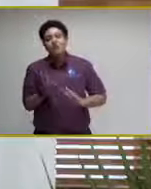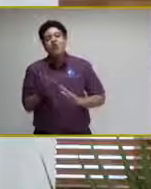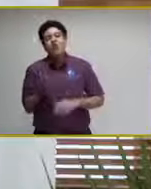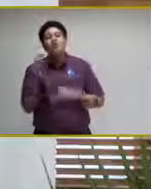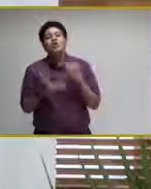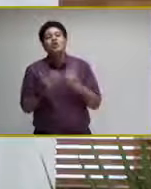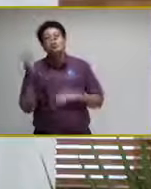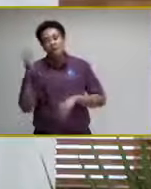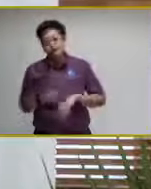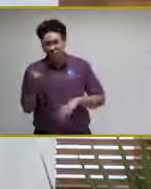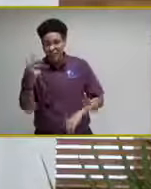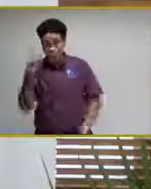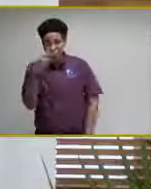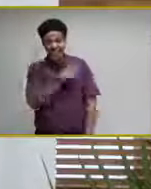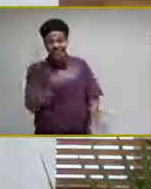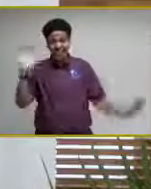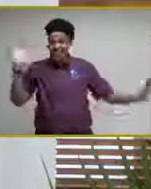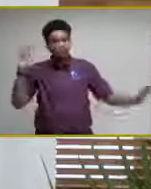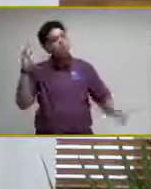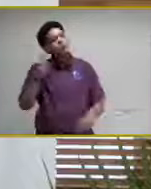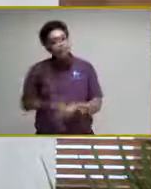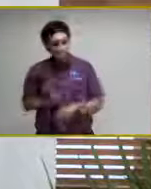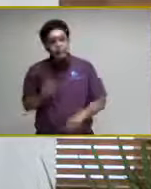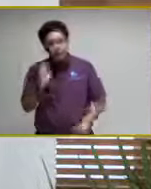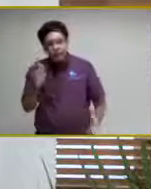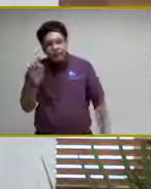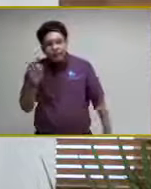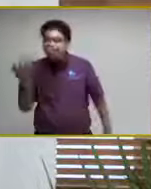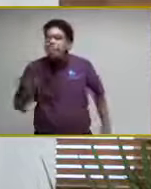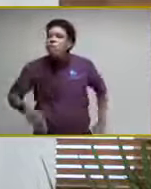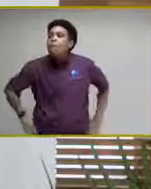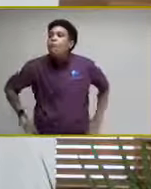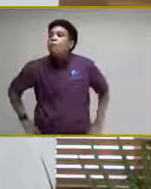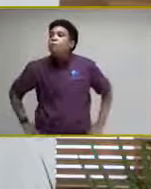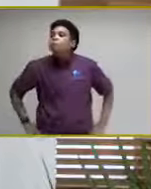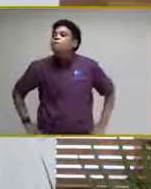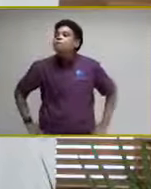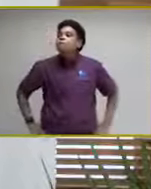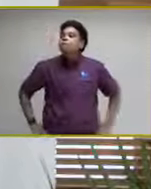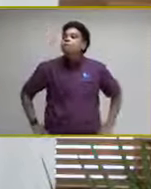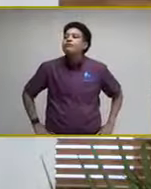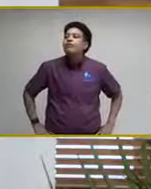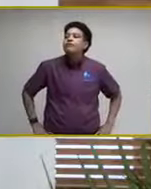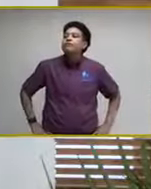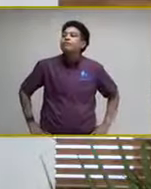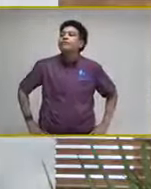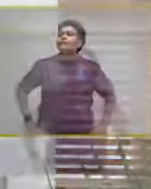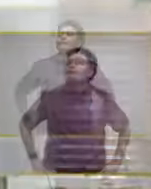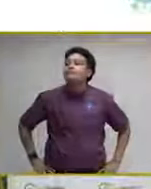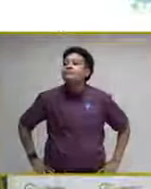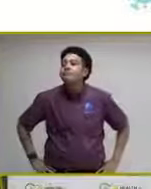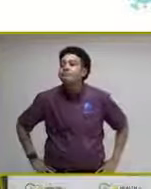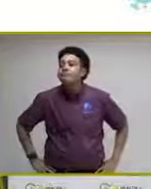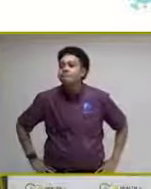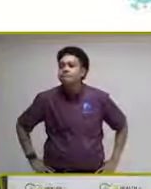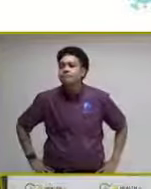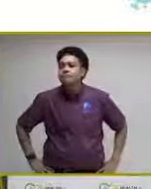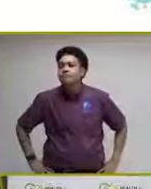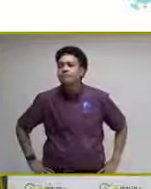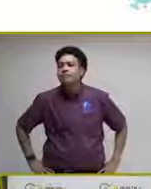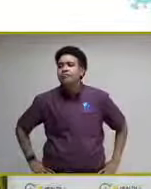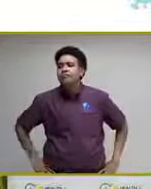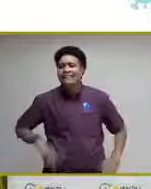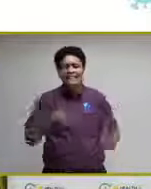twice. Next. So what happens at our vaccination